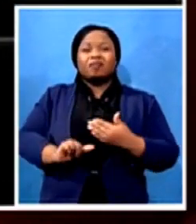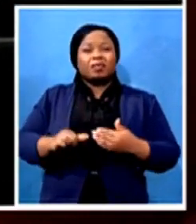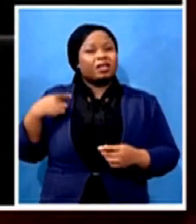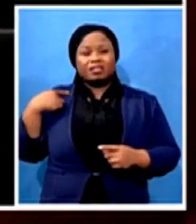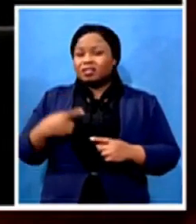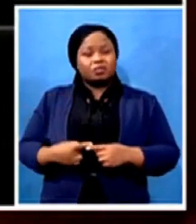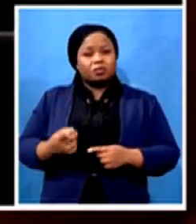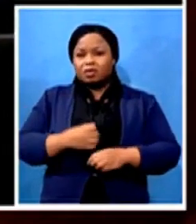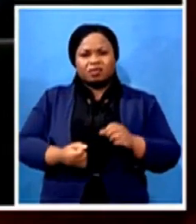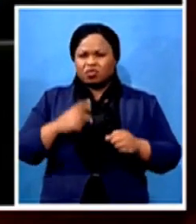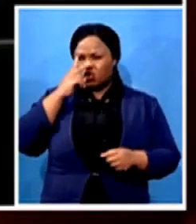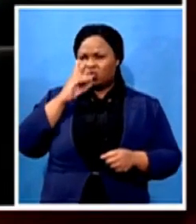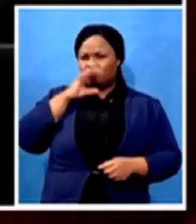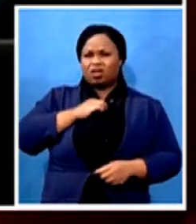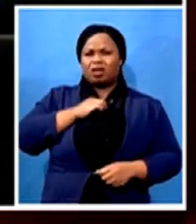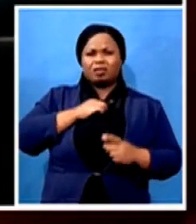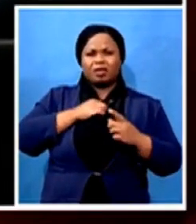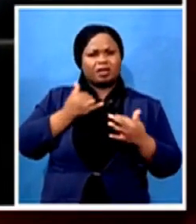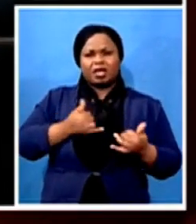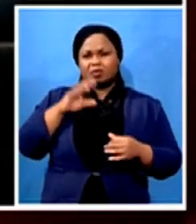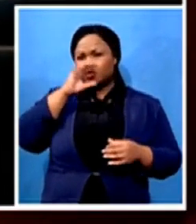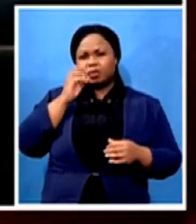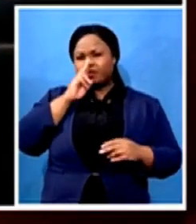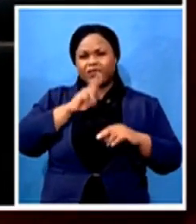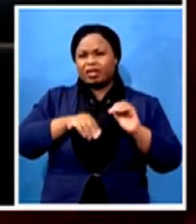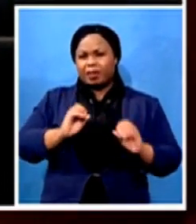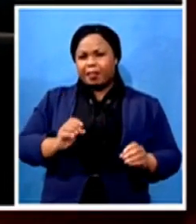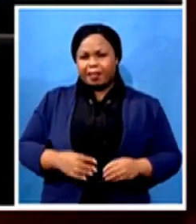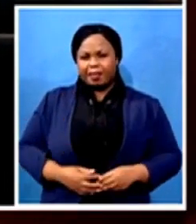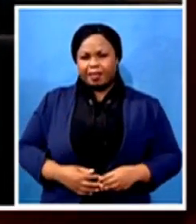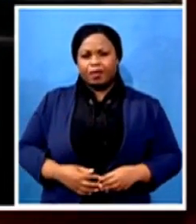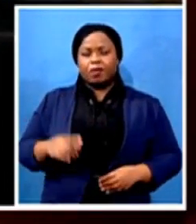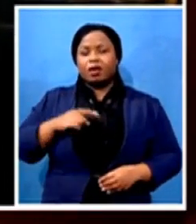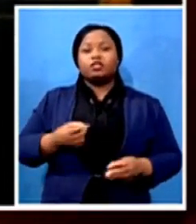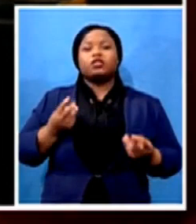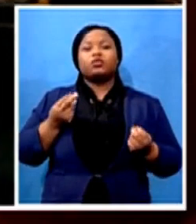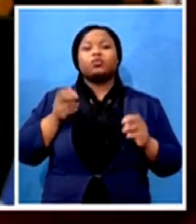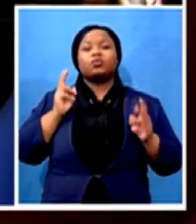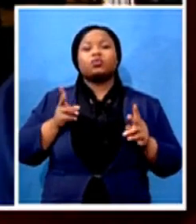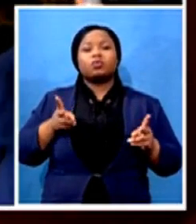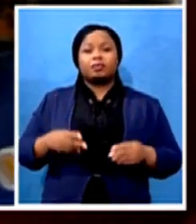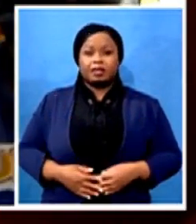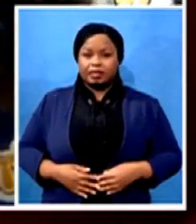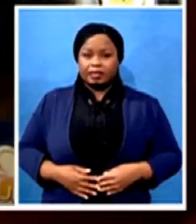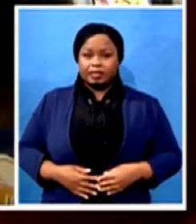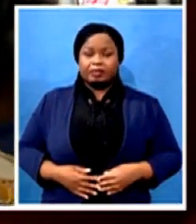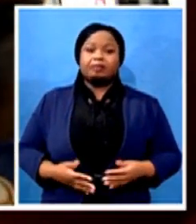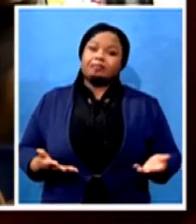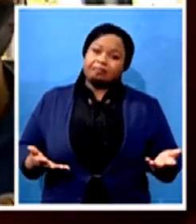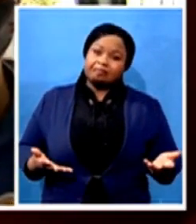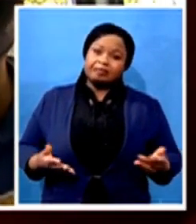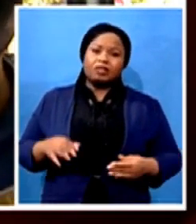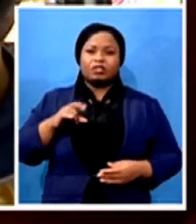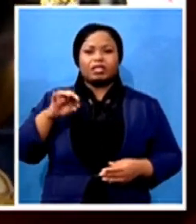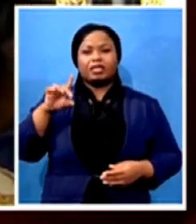it doesn't look strange anymore. It is the new normal. I digress a bit. Chriselda Lewis bringing us the breaking news story